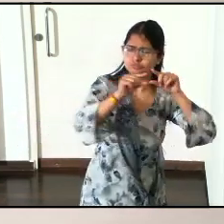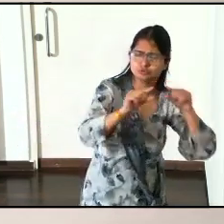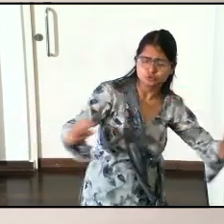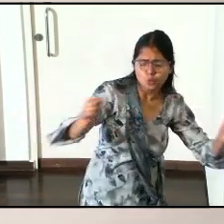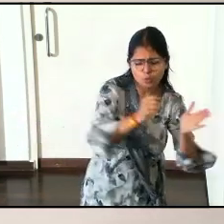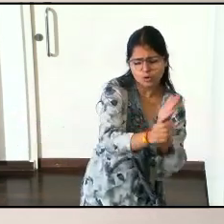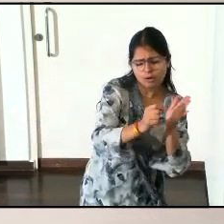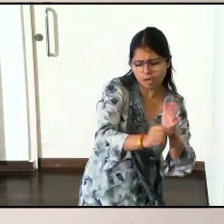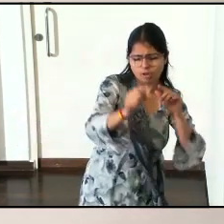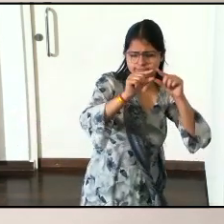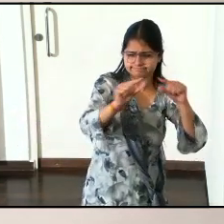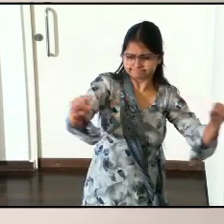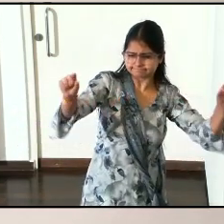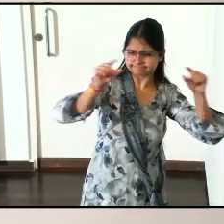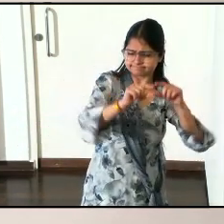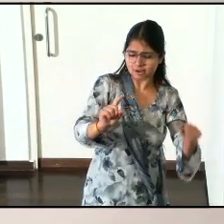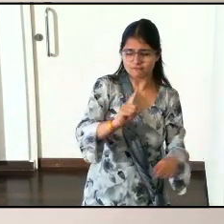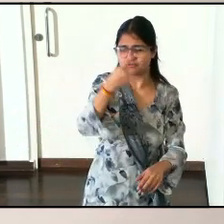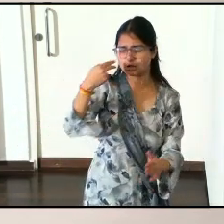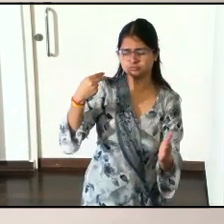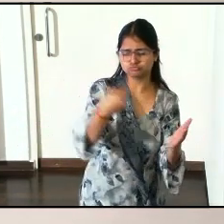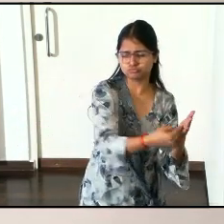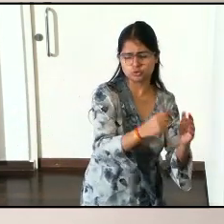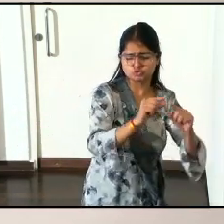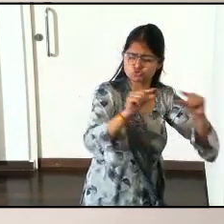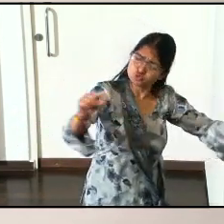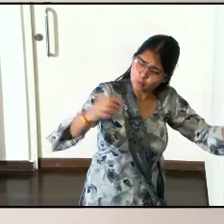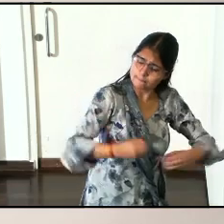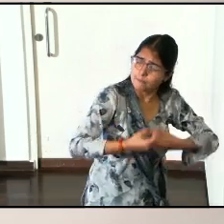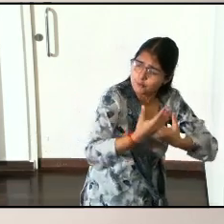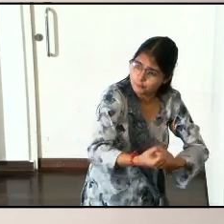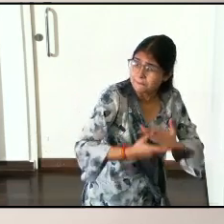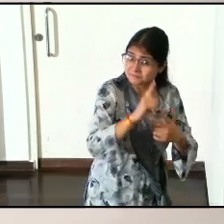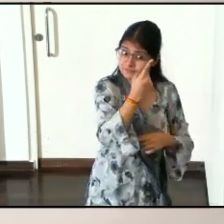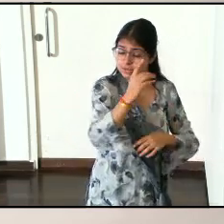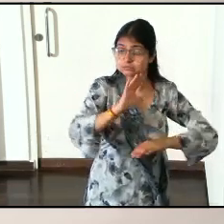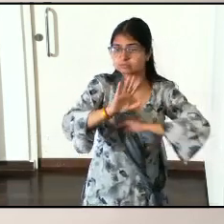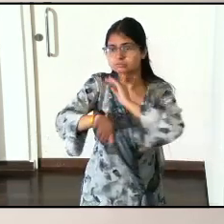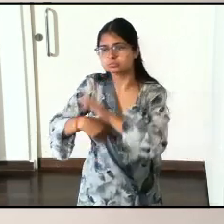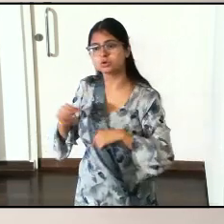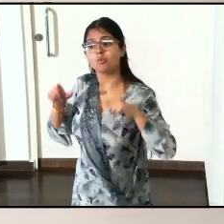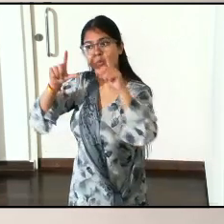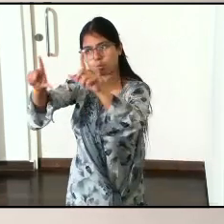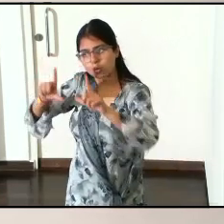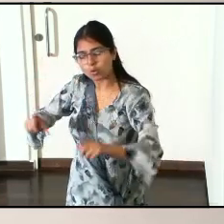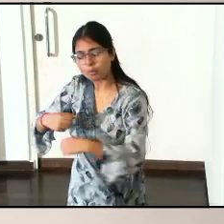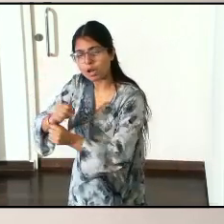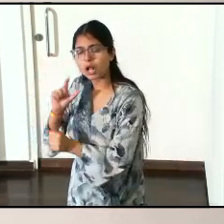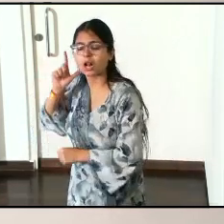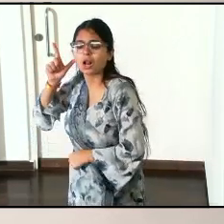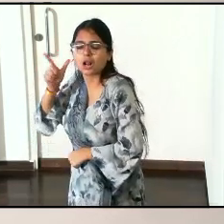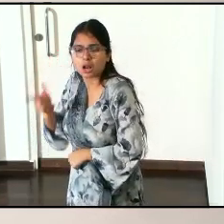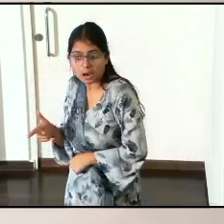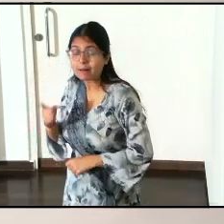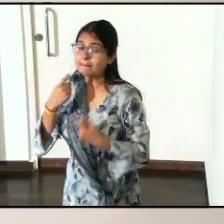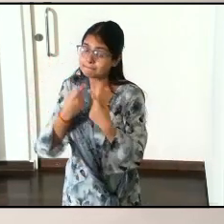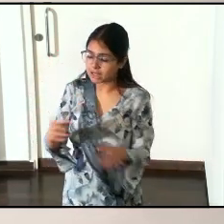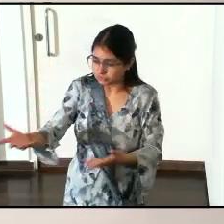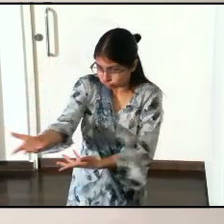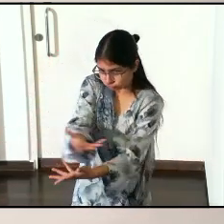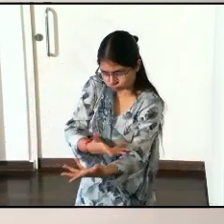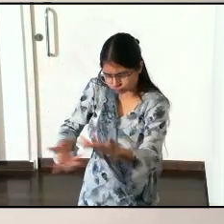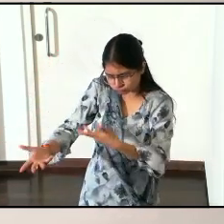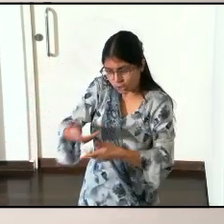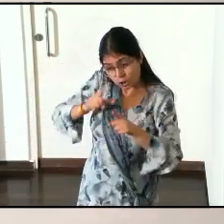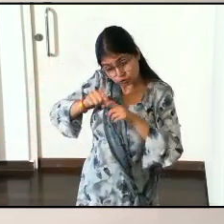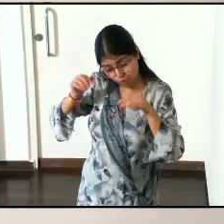the poster later. So, but discussions did happen, right? So I think we do need